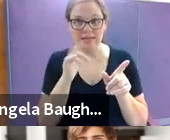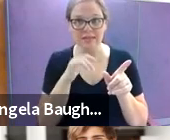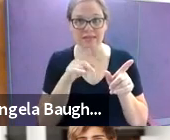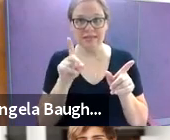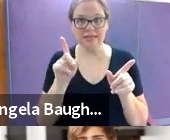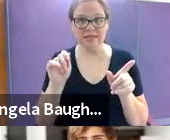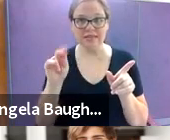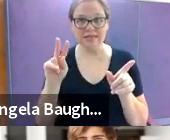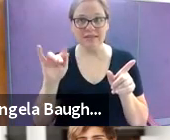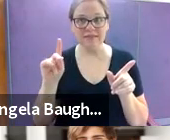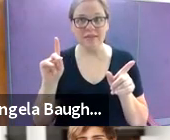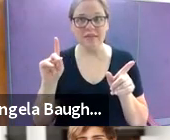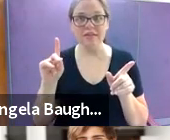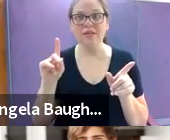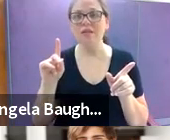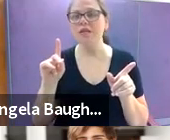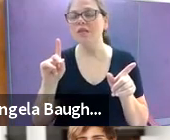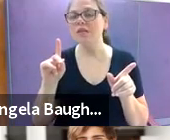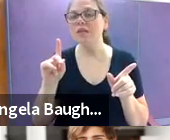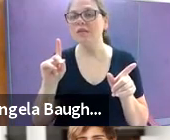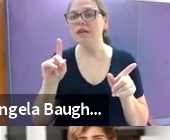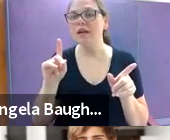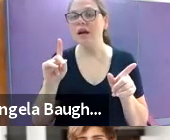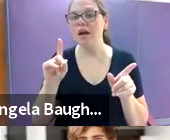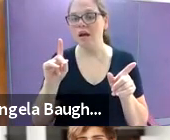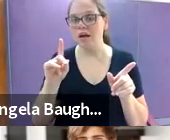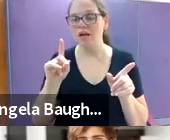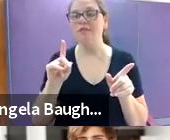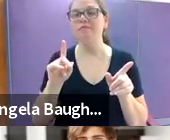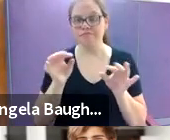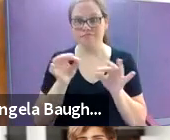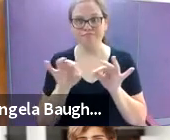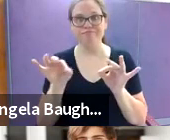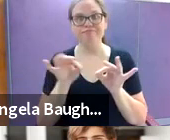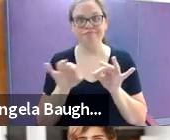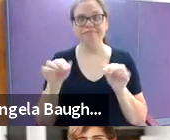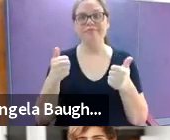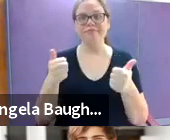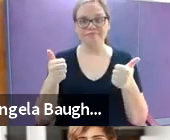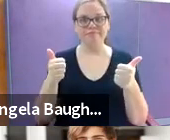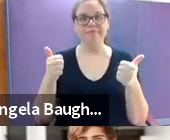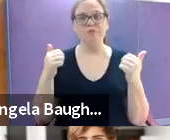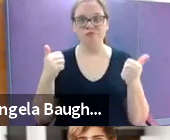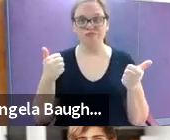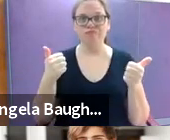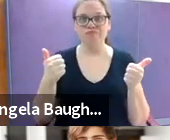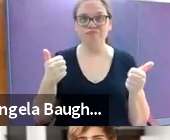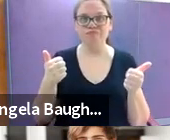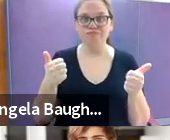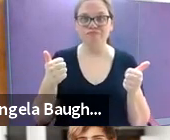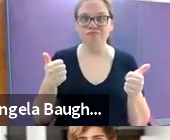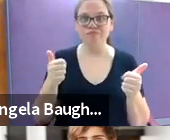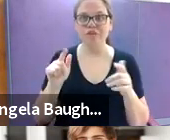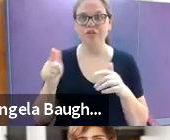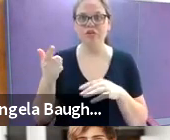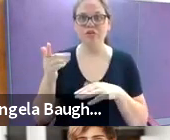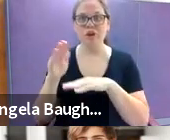Rhonda's not. I did not hear that. Please say again. She's starting now. Yep, she began, so we're good. Okay. We just have to turn on